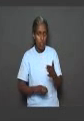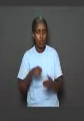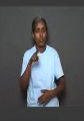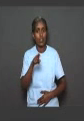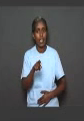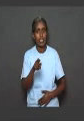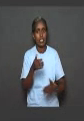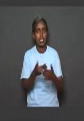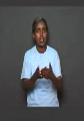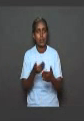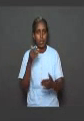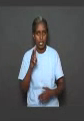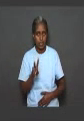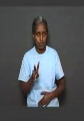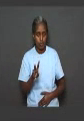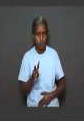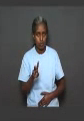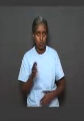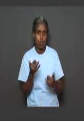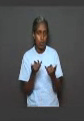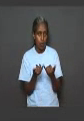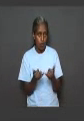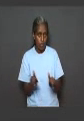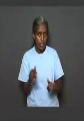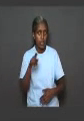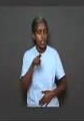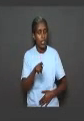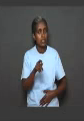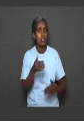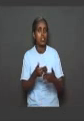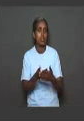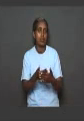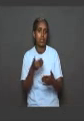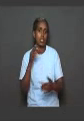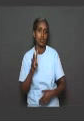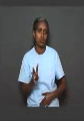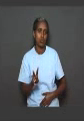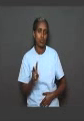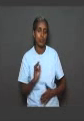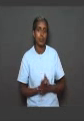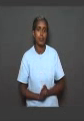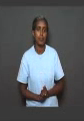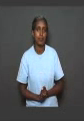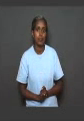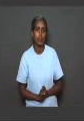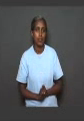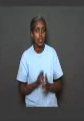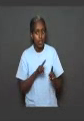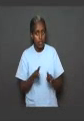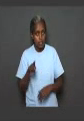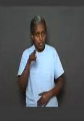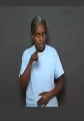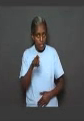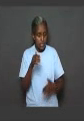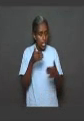of x minus 2 over x minus 2 as